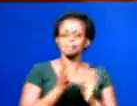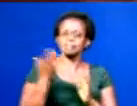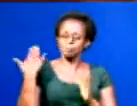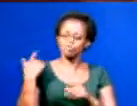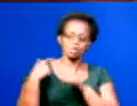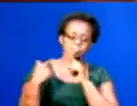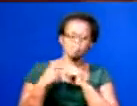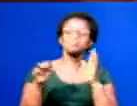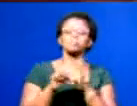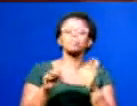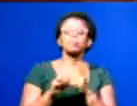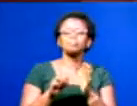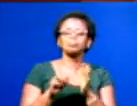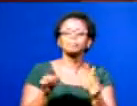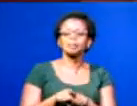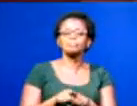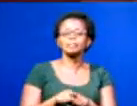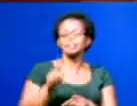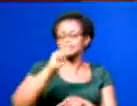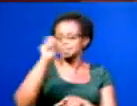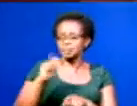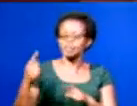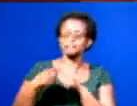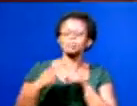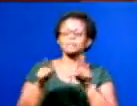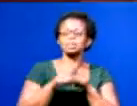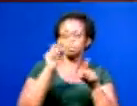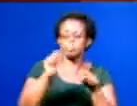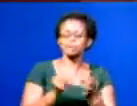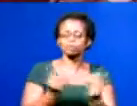problem the teachers of Kenya are facing, and we must address at the House. Thank you, Mr. Speaker, for the opportunity.